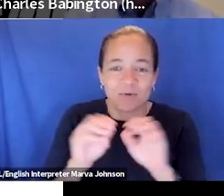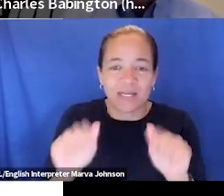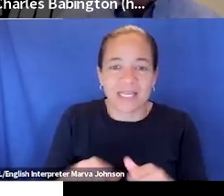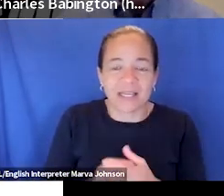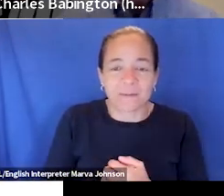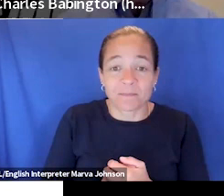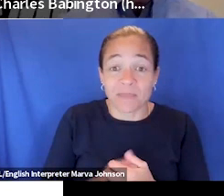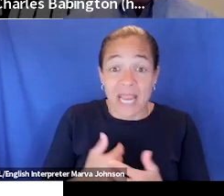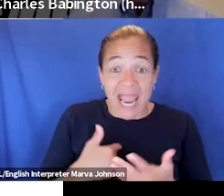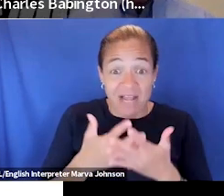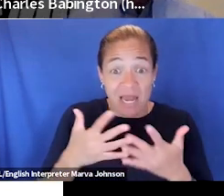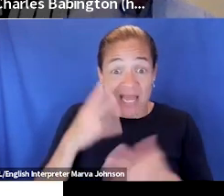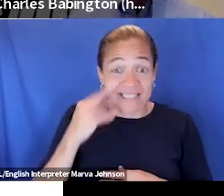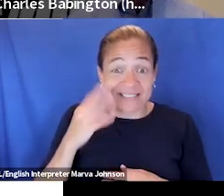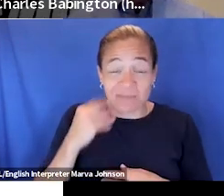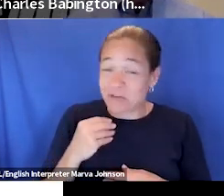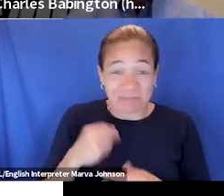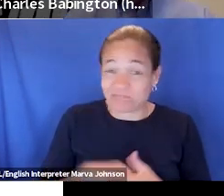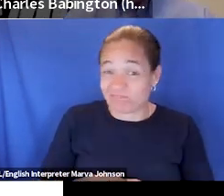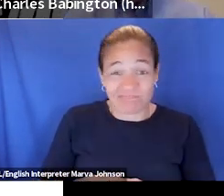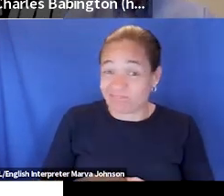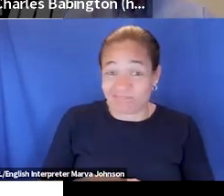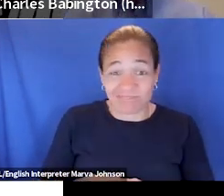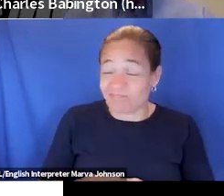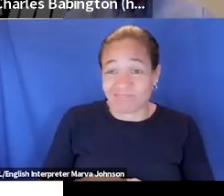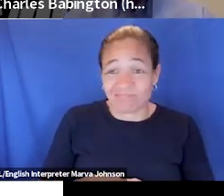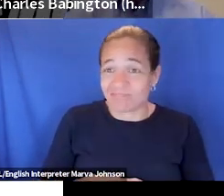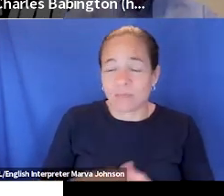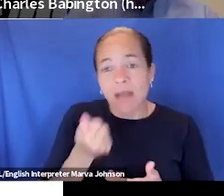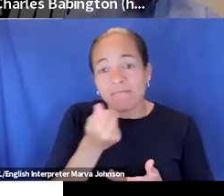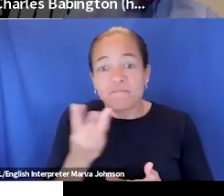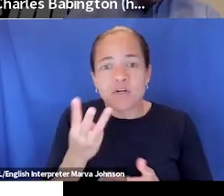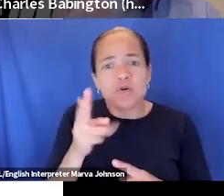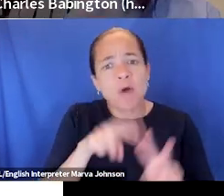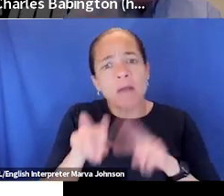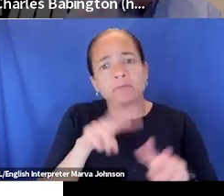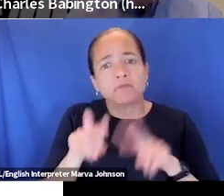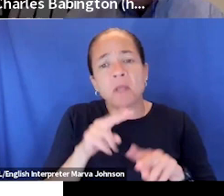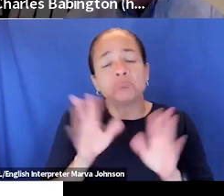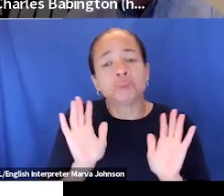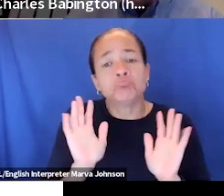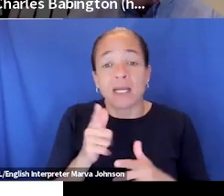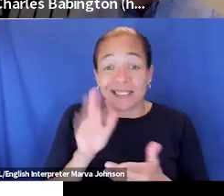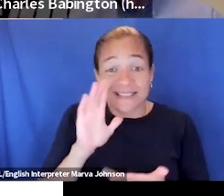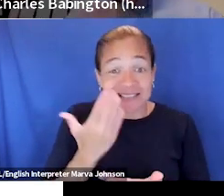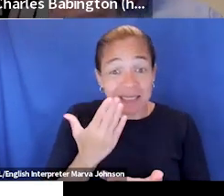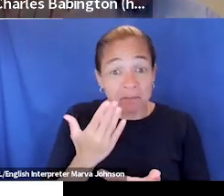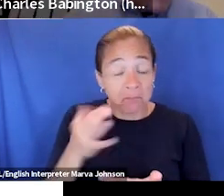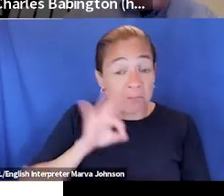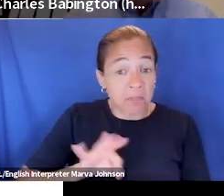have a ton of experience with it. A couple of observations is it seems like it's really helpful in doing kind